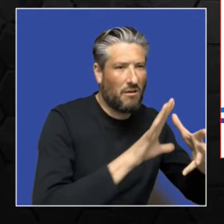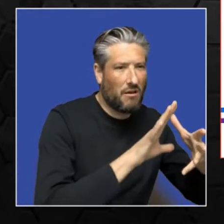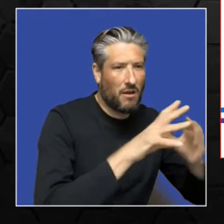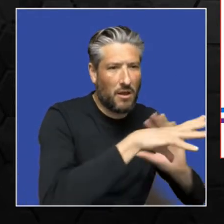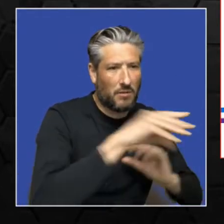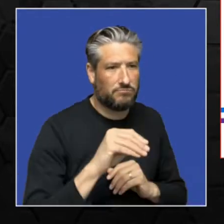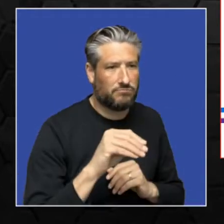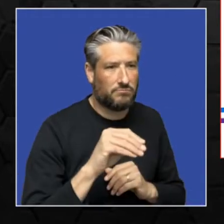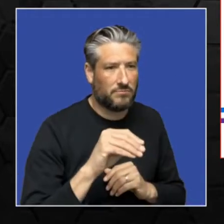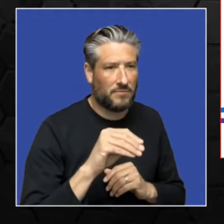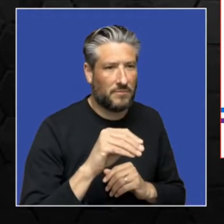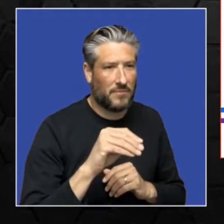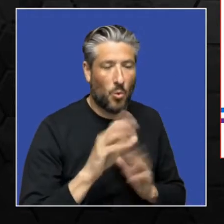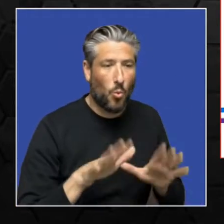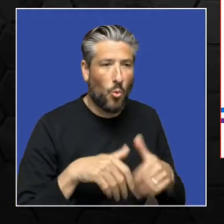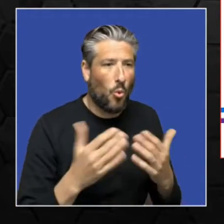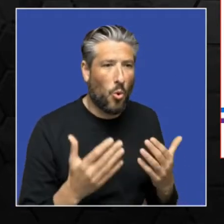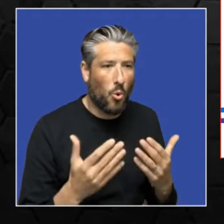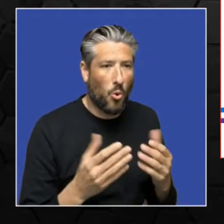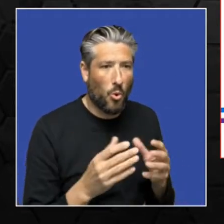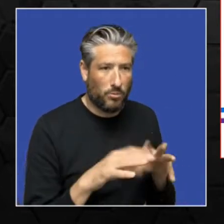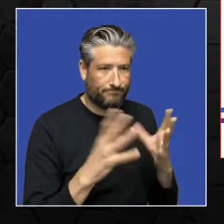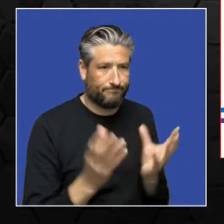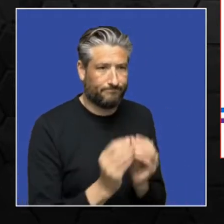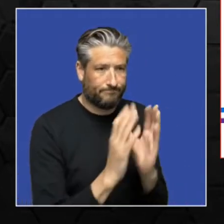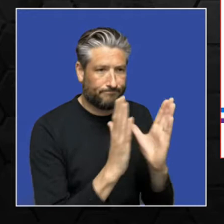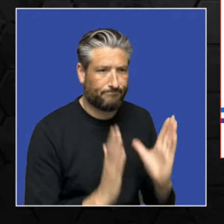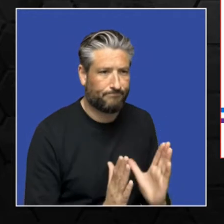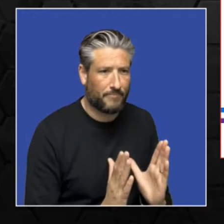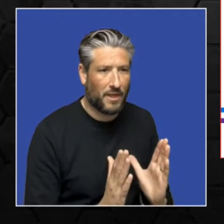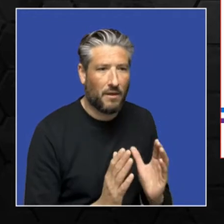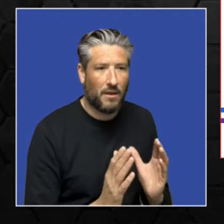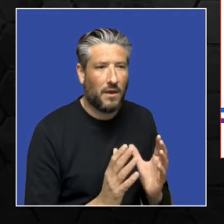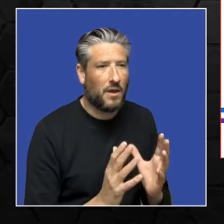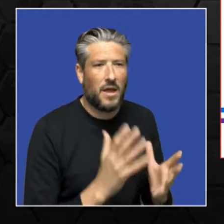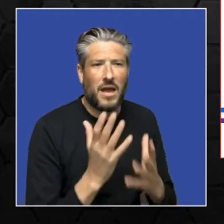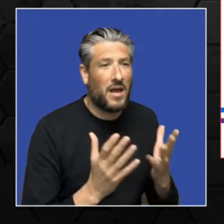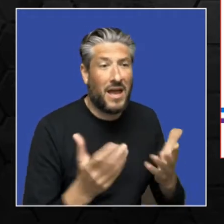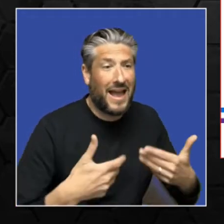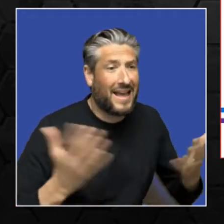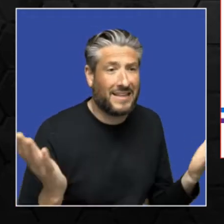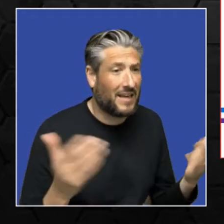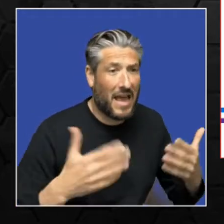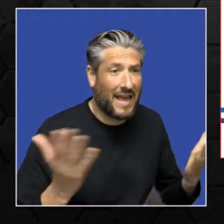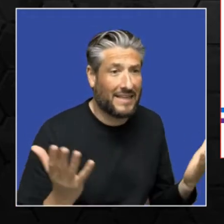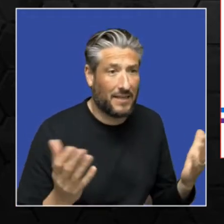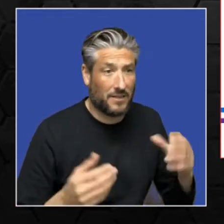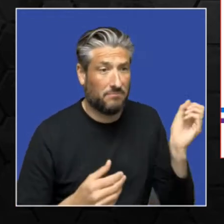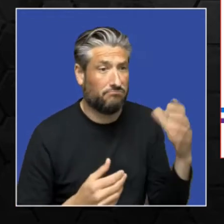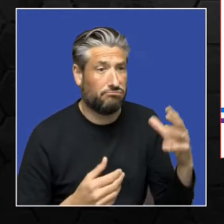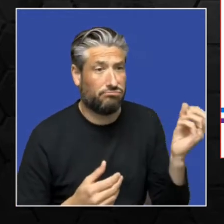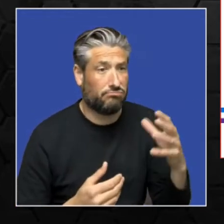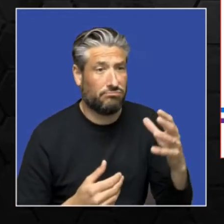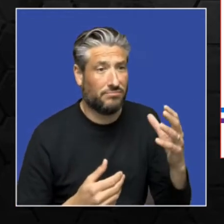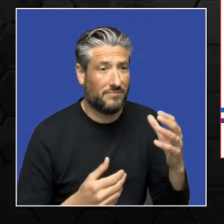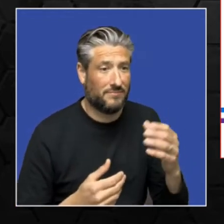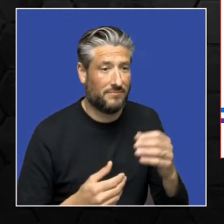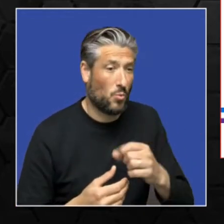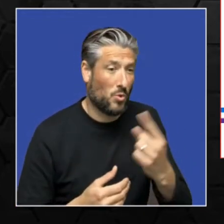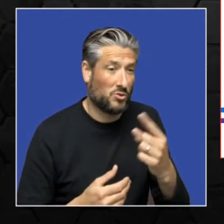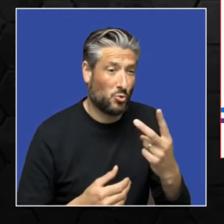feature of an object, or it could be just about anything. But so it would be basically, excuse me, it would be a